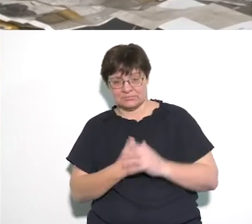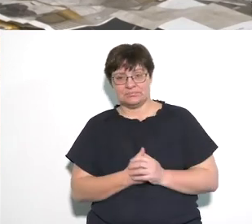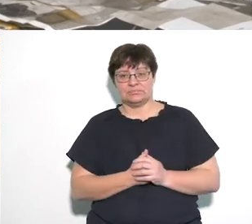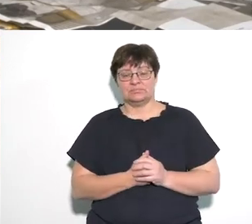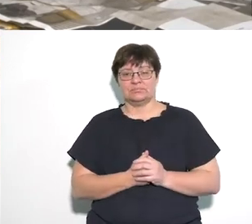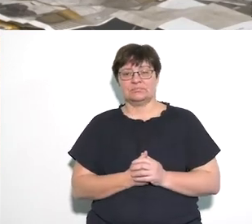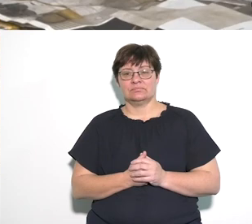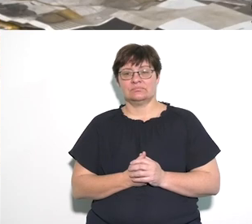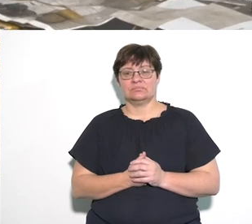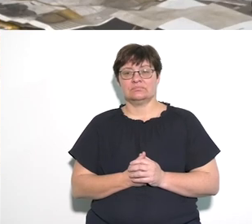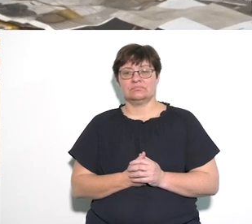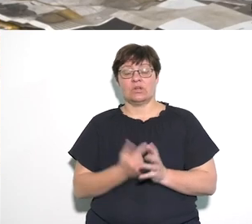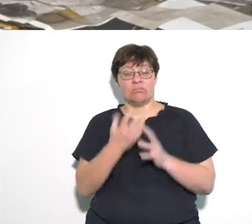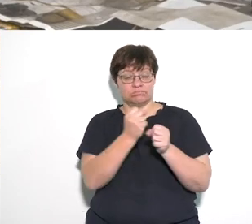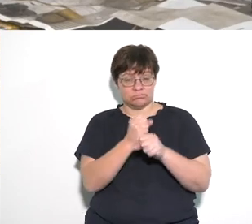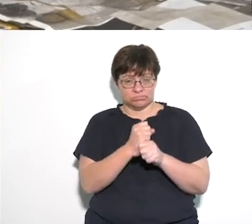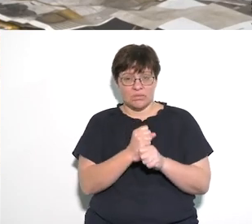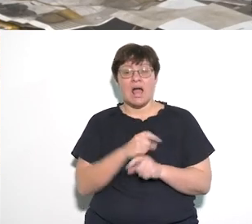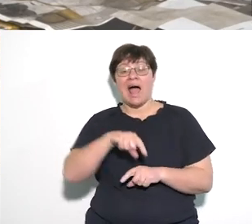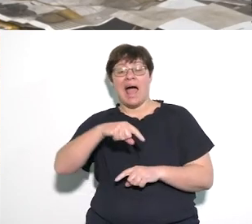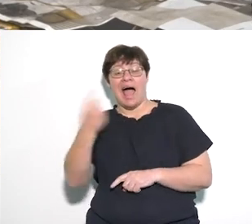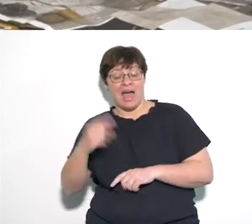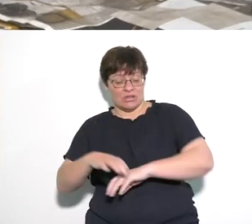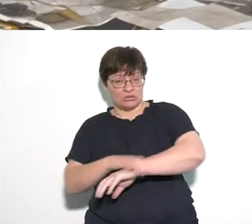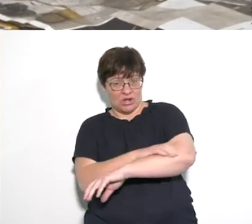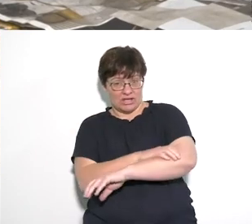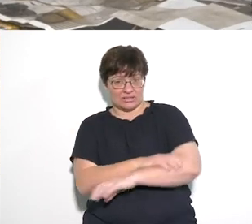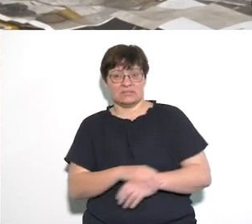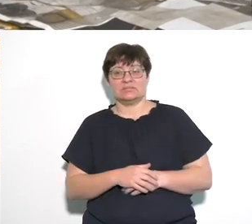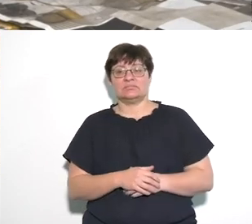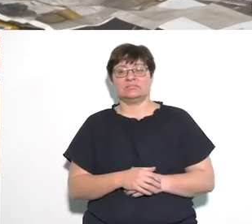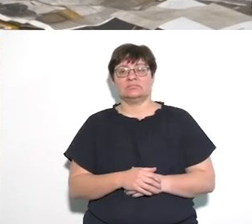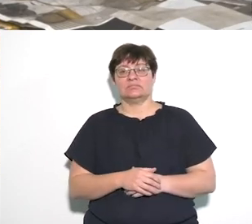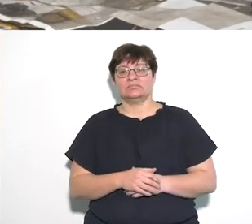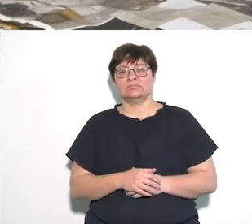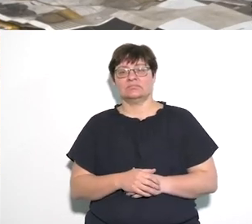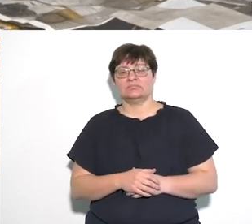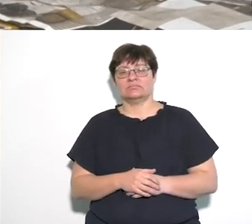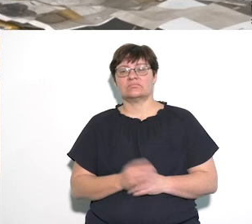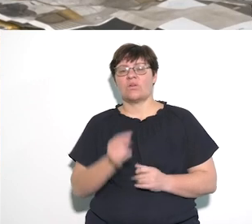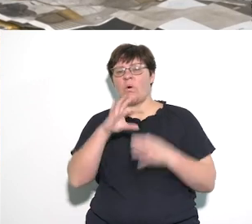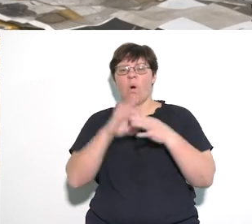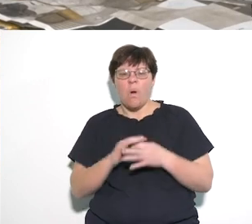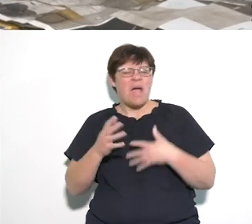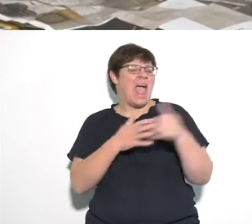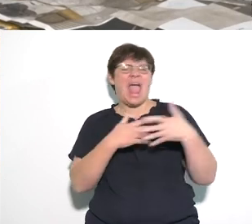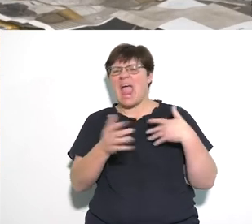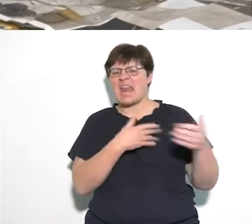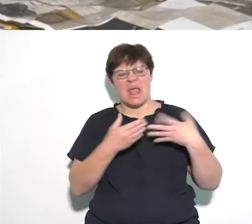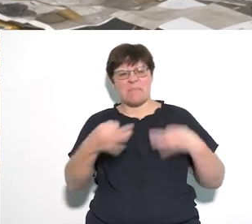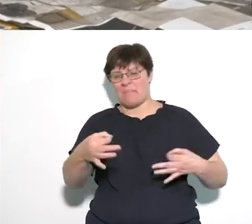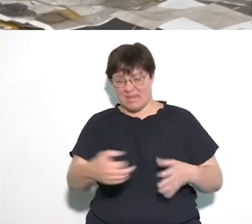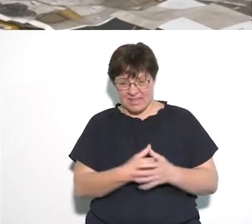your tissue paper or some newspapers. Whatever paper that you have at home